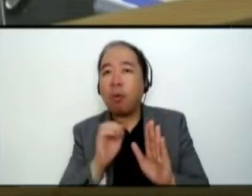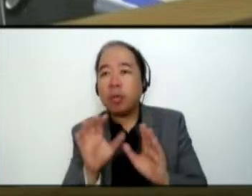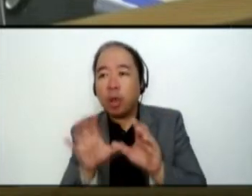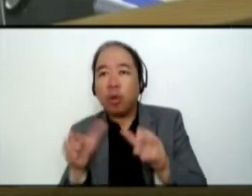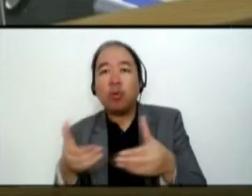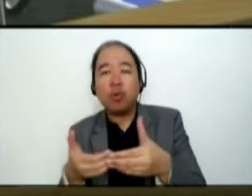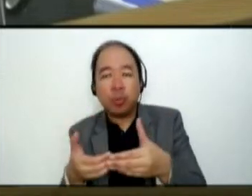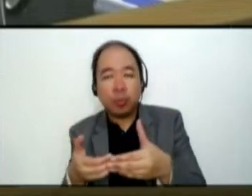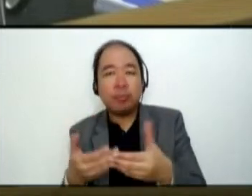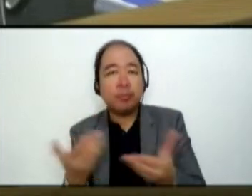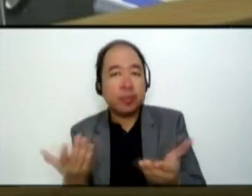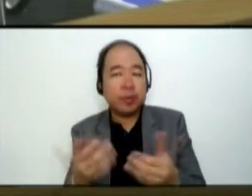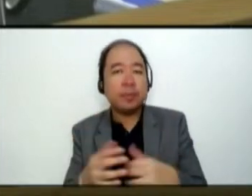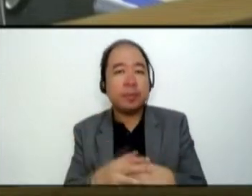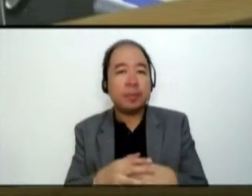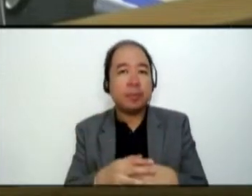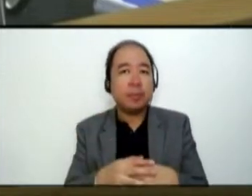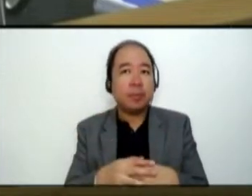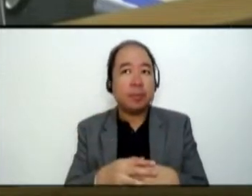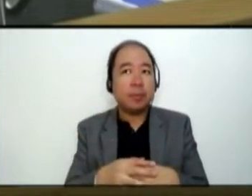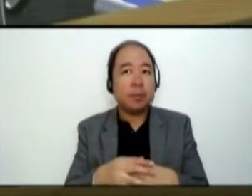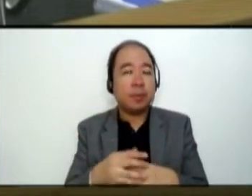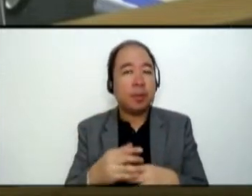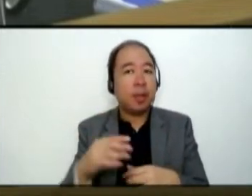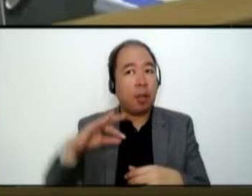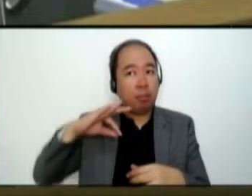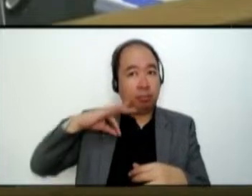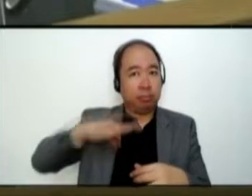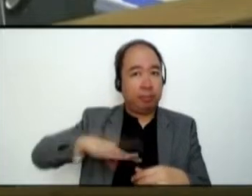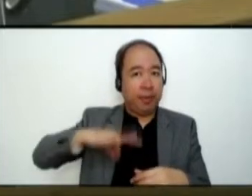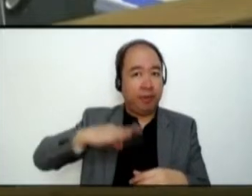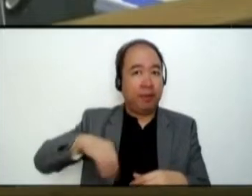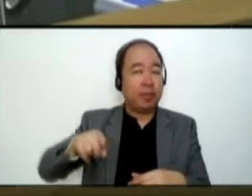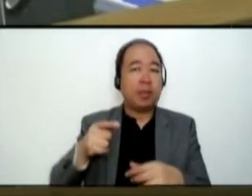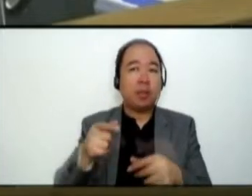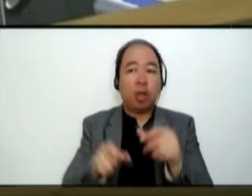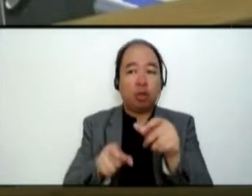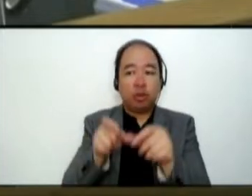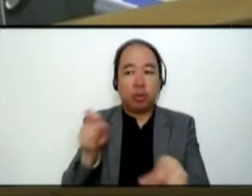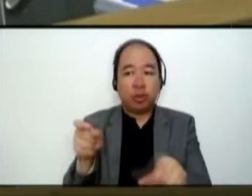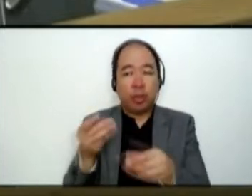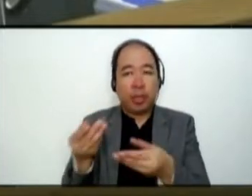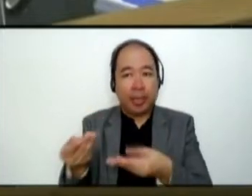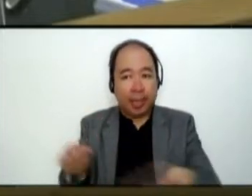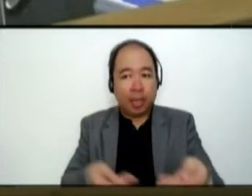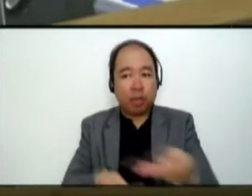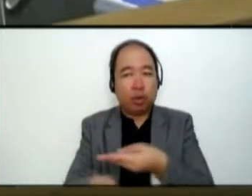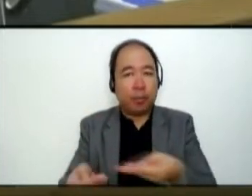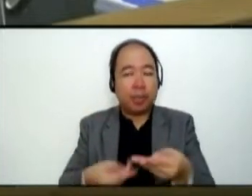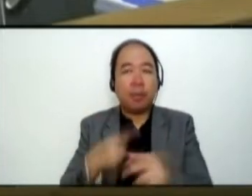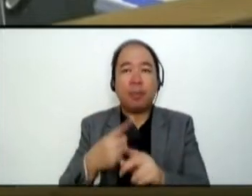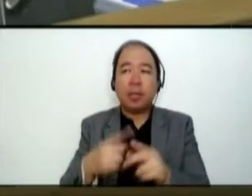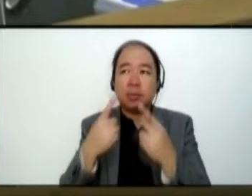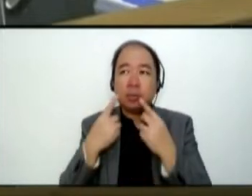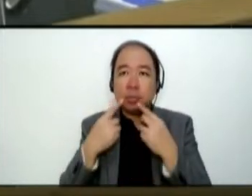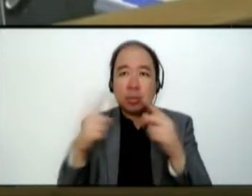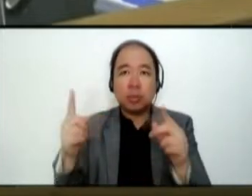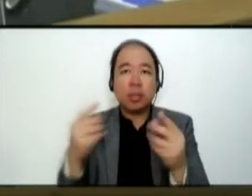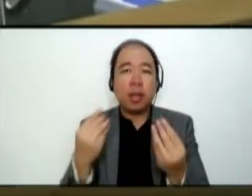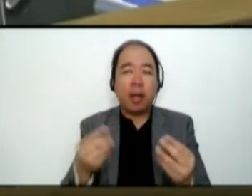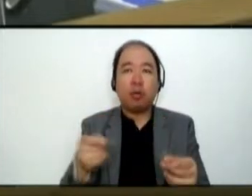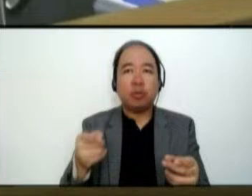follow. Getting benefit in the field of socio-economic development together with production and productivity through transfer of intergenerational